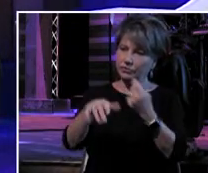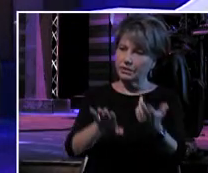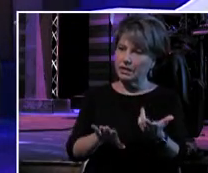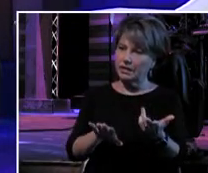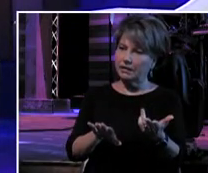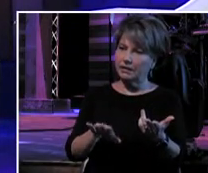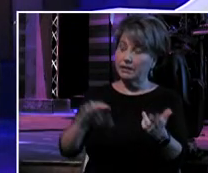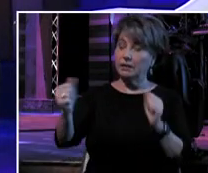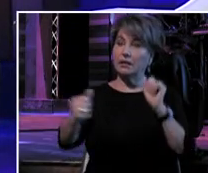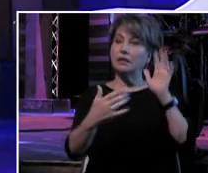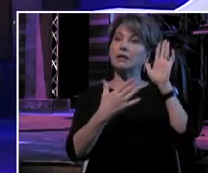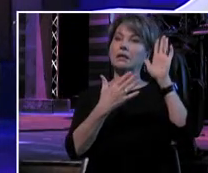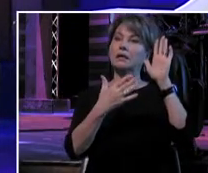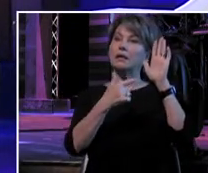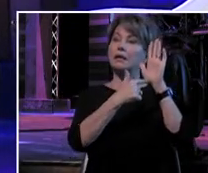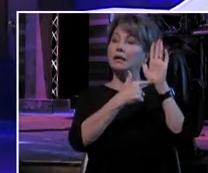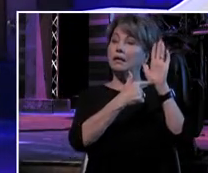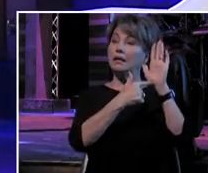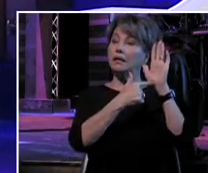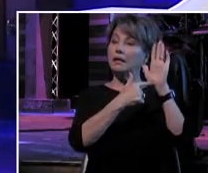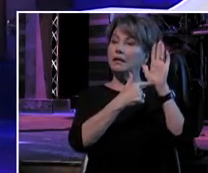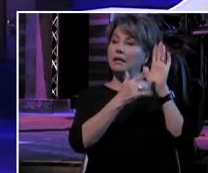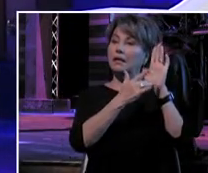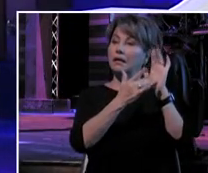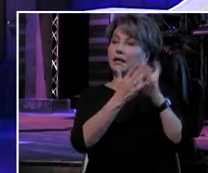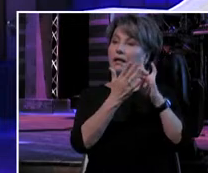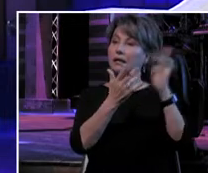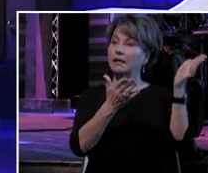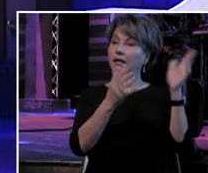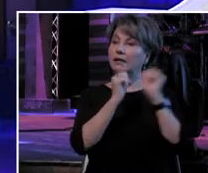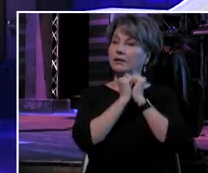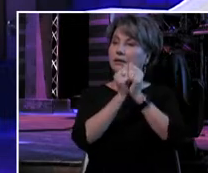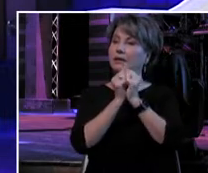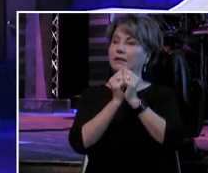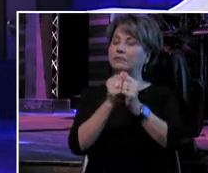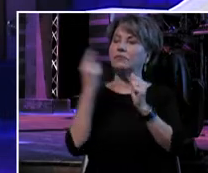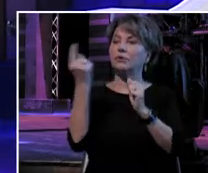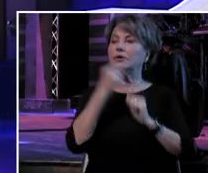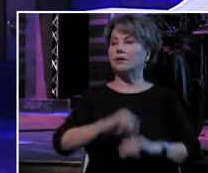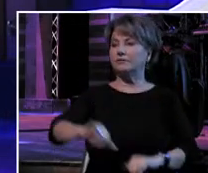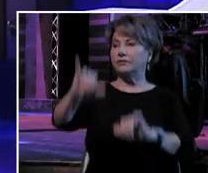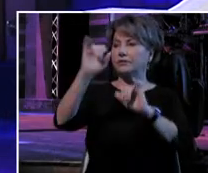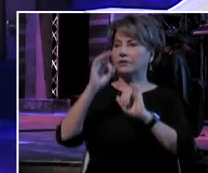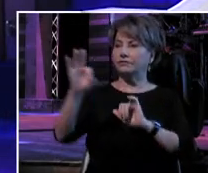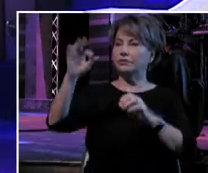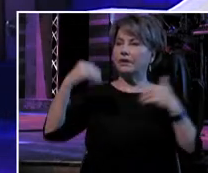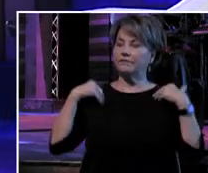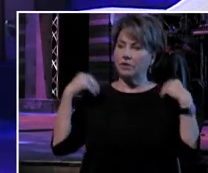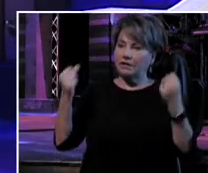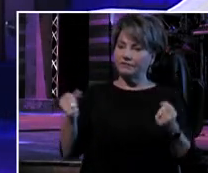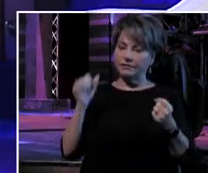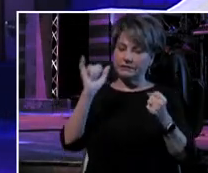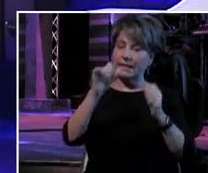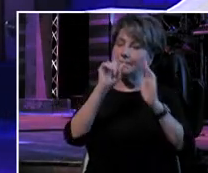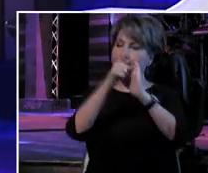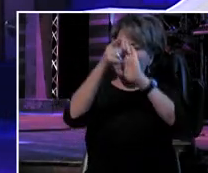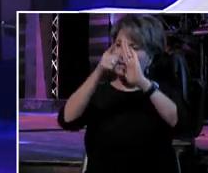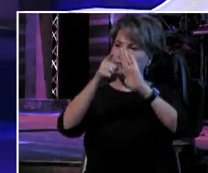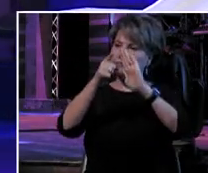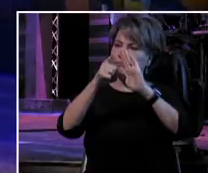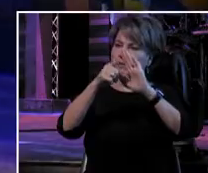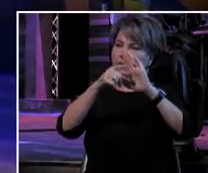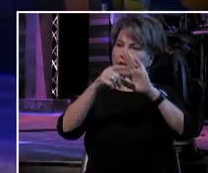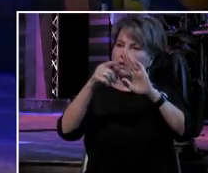you're before the presence of Jesus and you're with him forever. If you have confidence at that moment, then